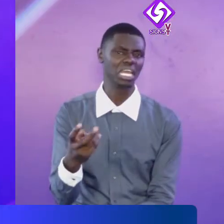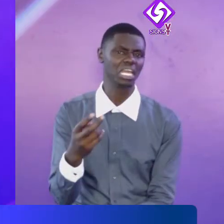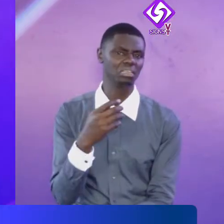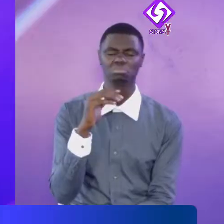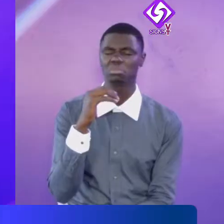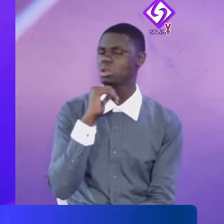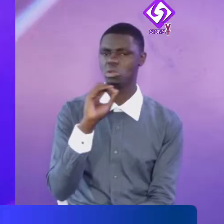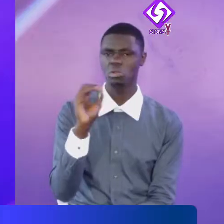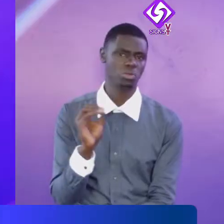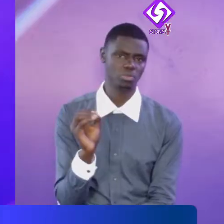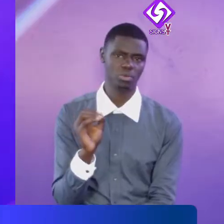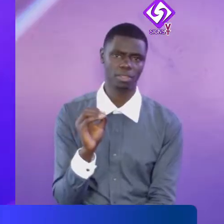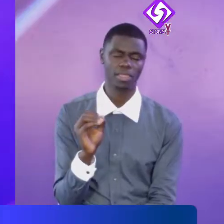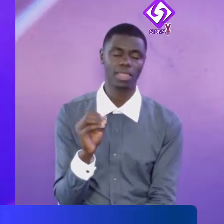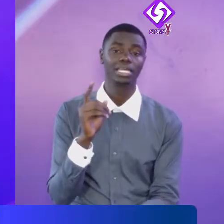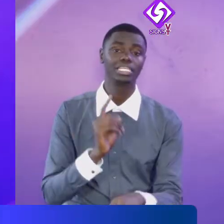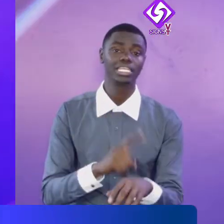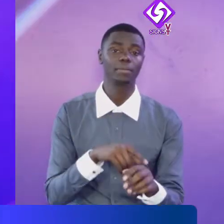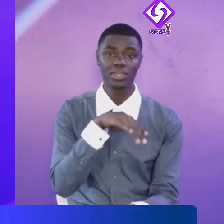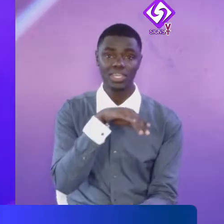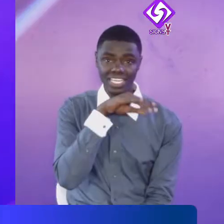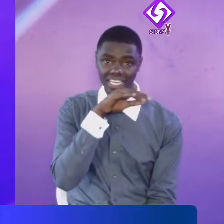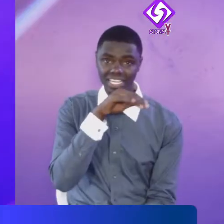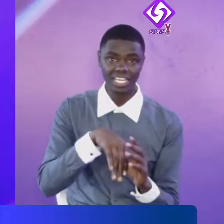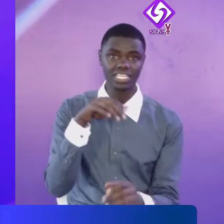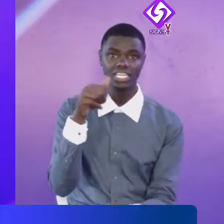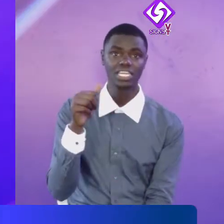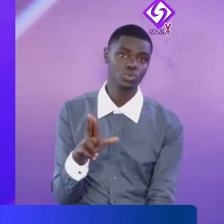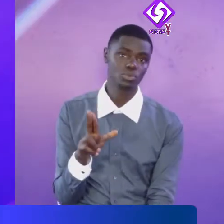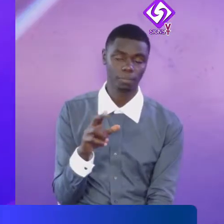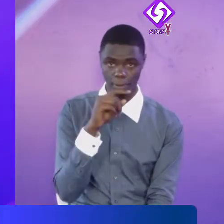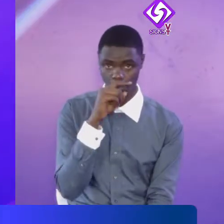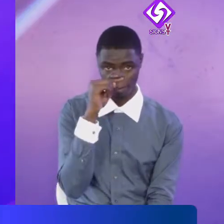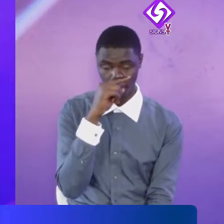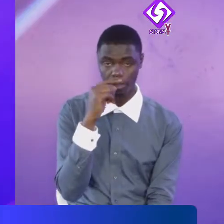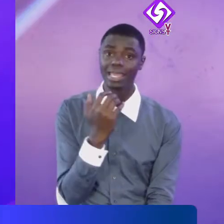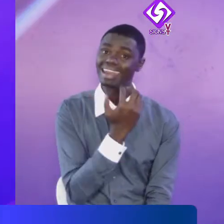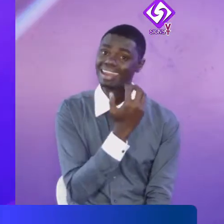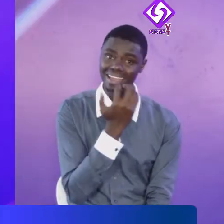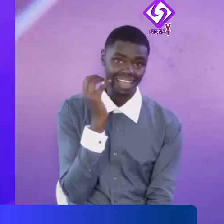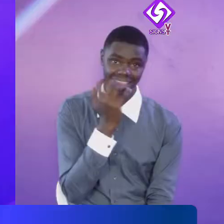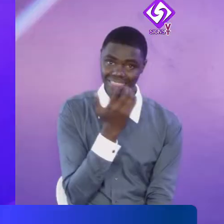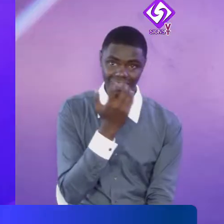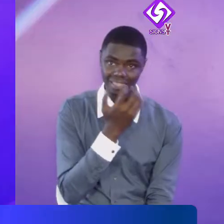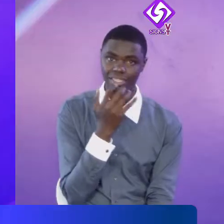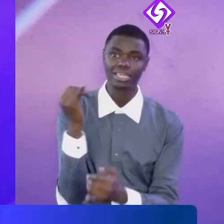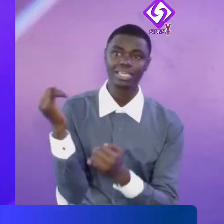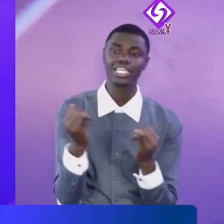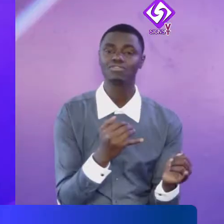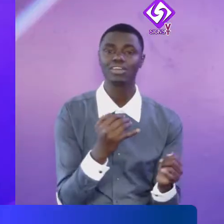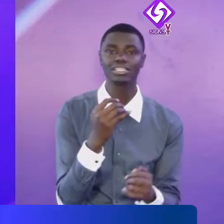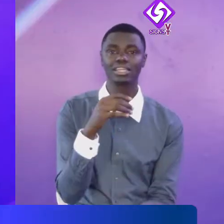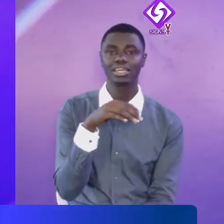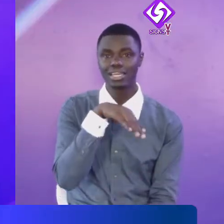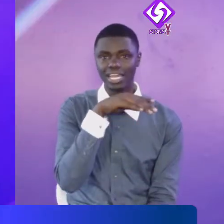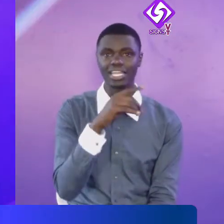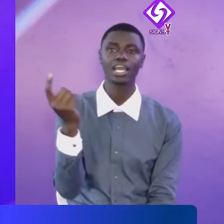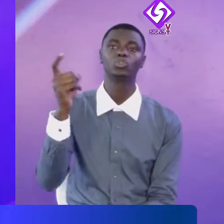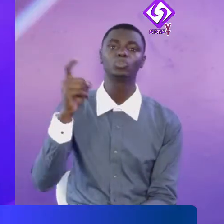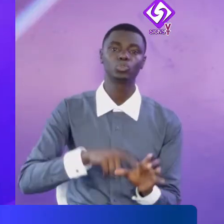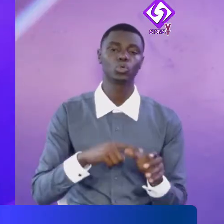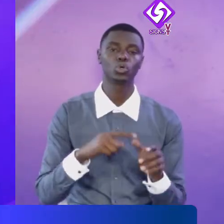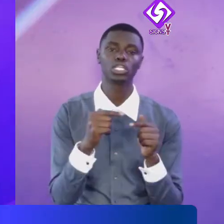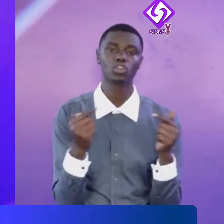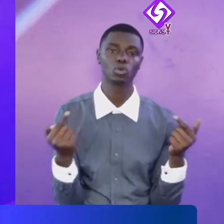tell you. Remember when Raila was in AU, Rigathi Gachagua invited Raila to come to